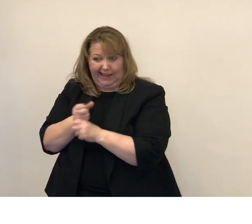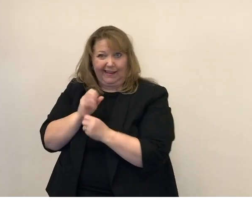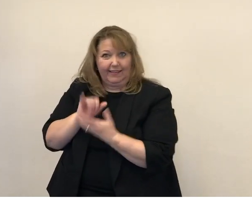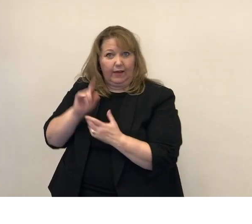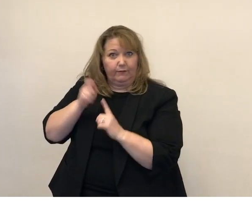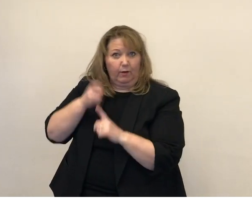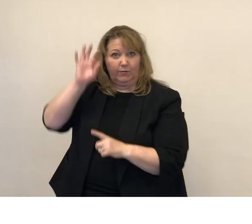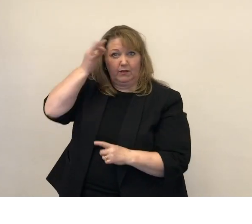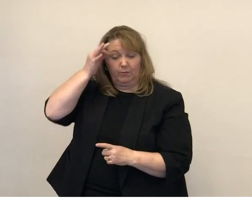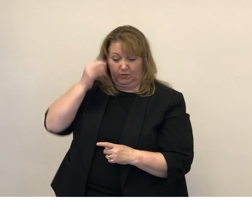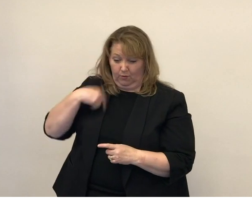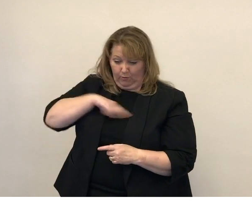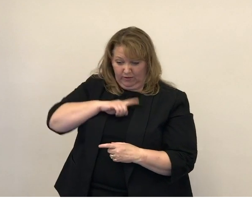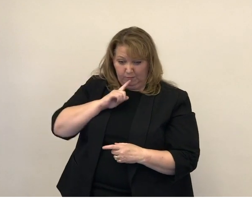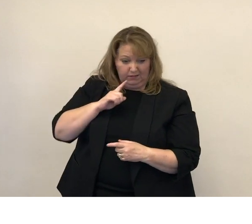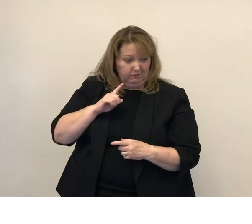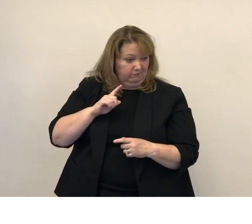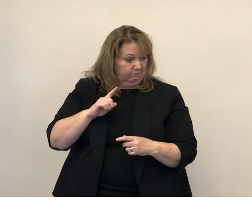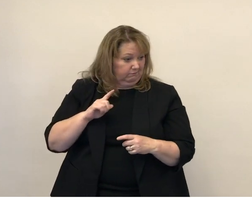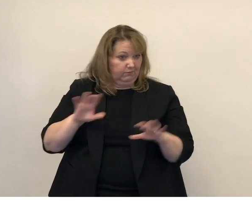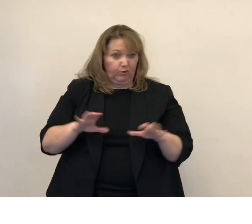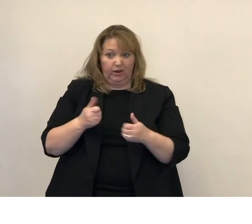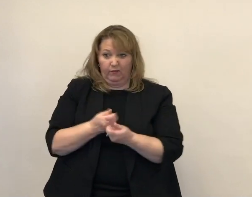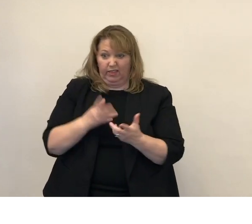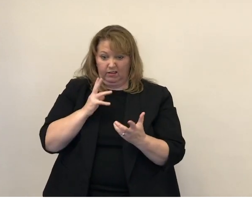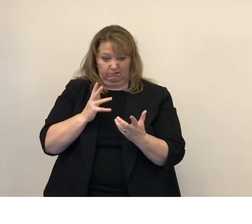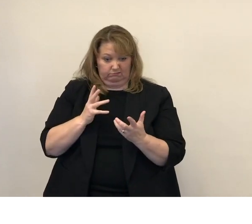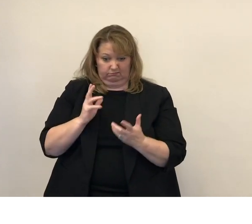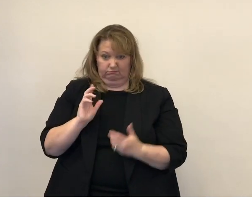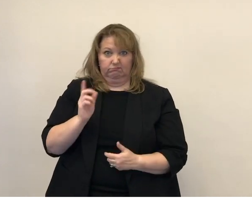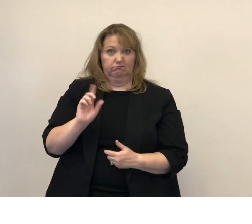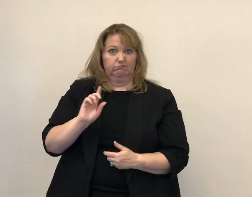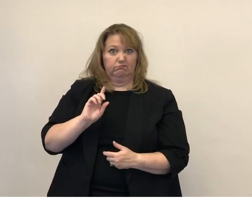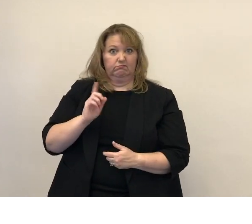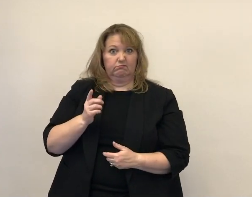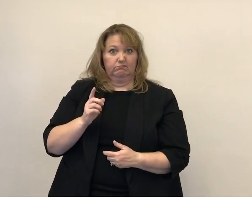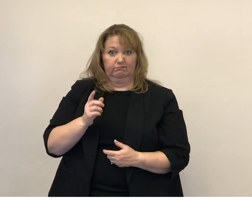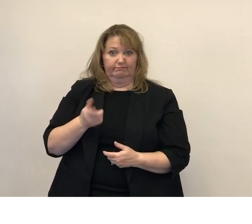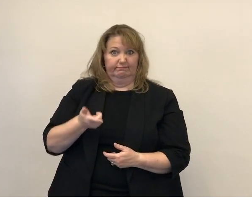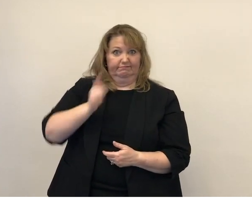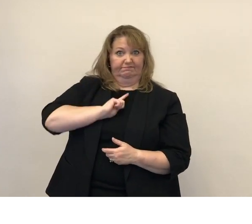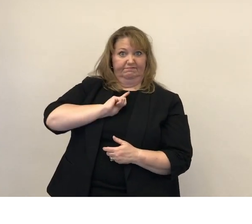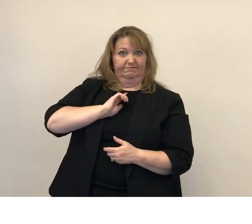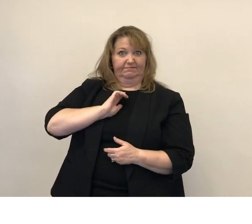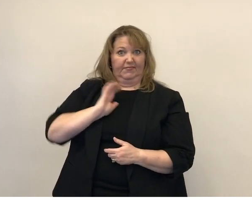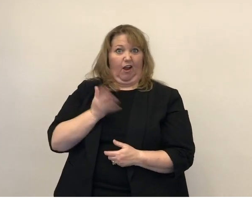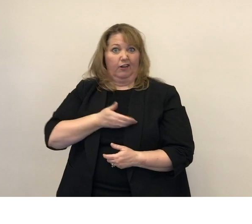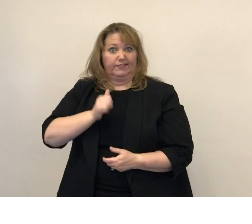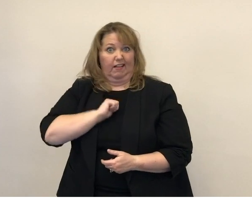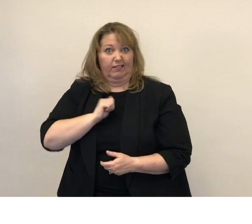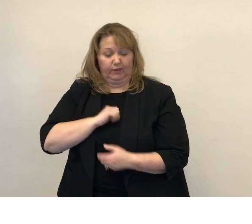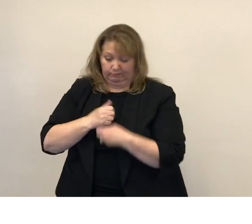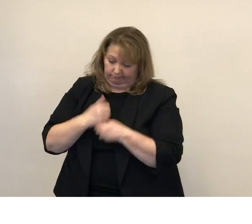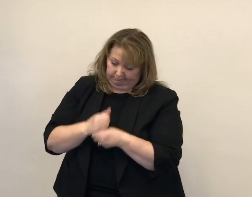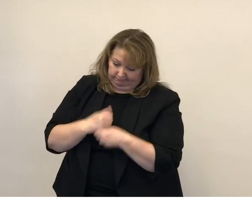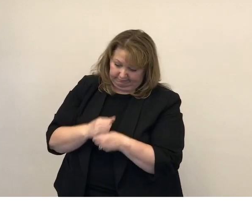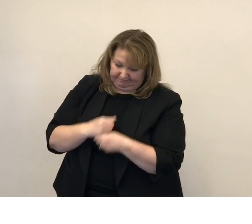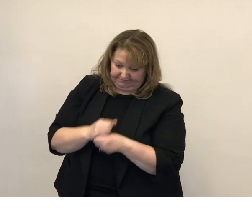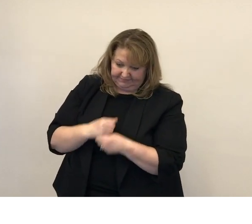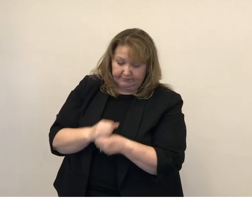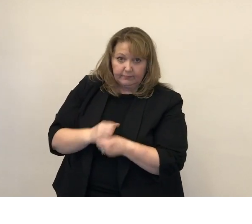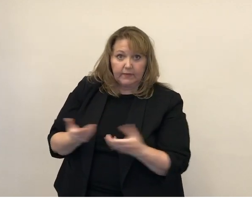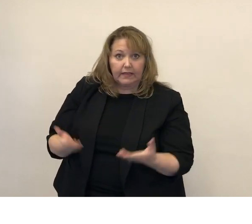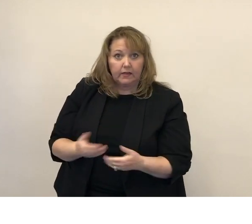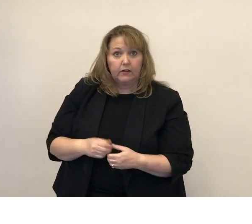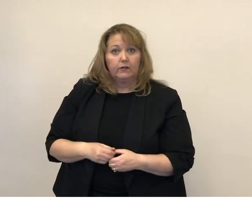of things on our own here in Nevada to keep the engine of testing running, around 10,000 extraction kits. But the other part of the